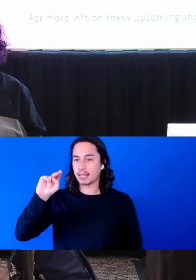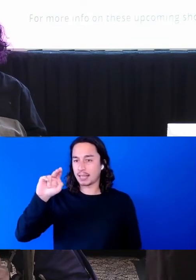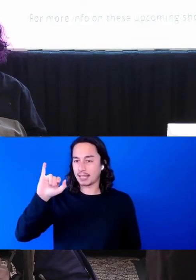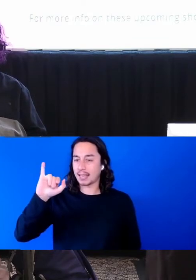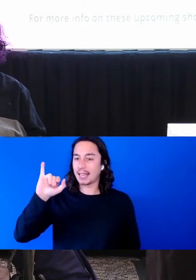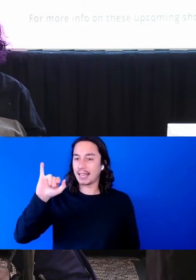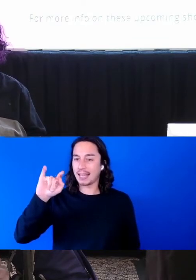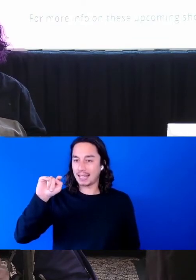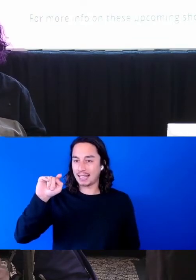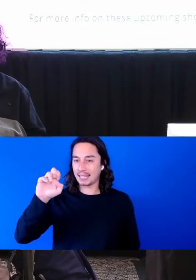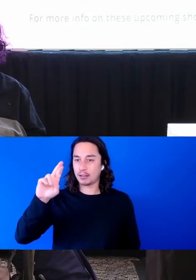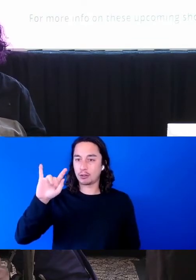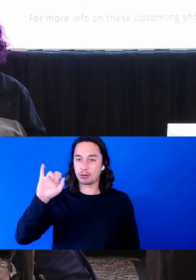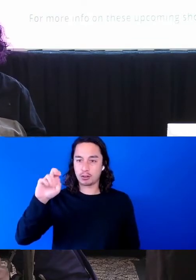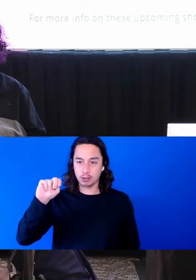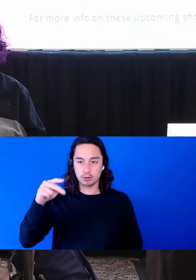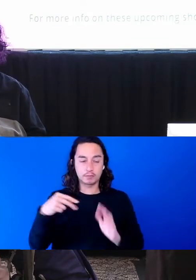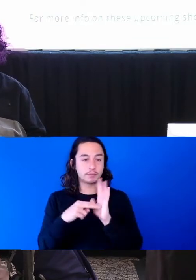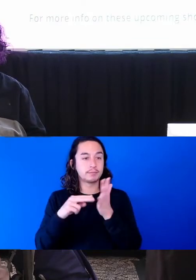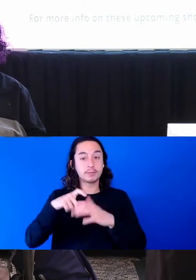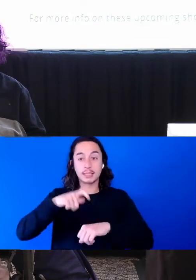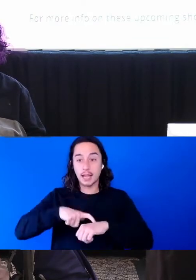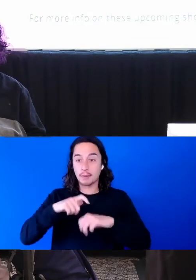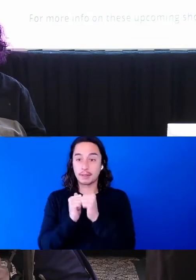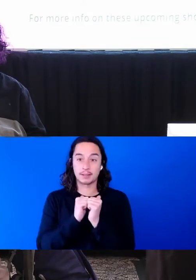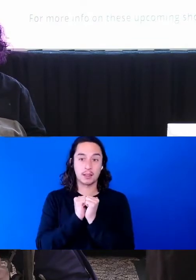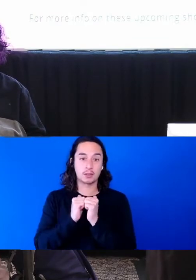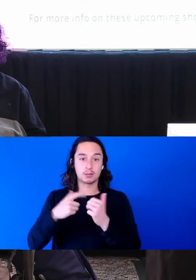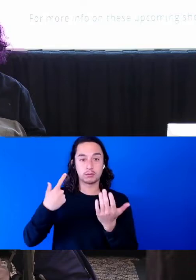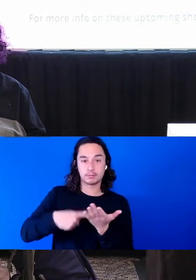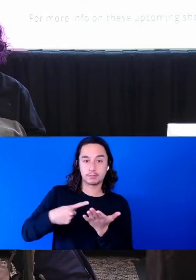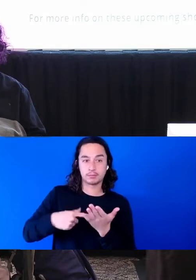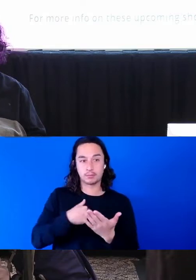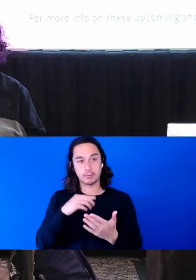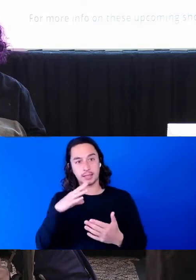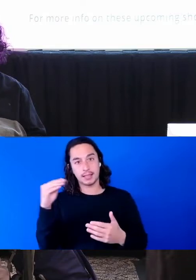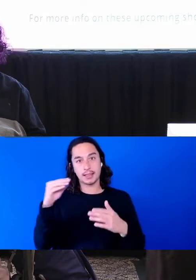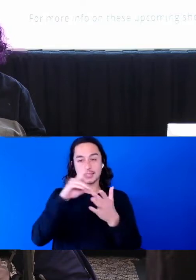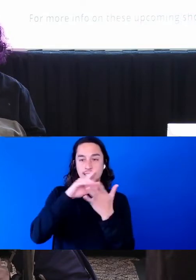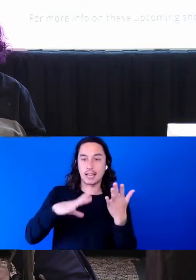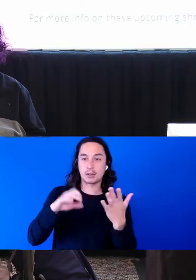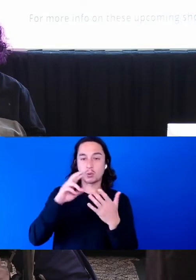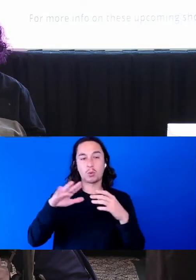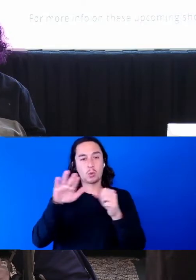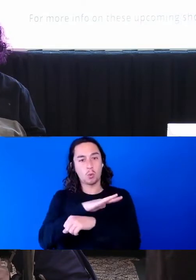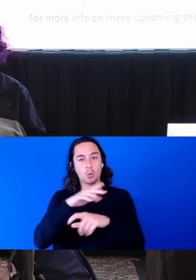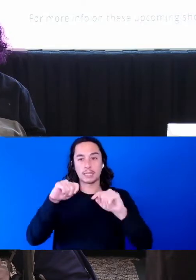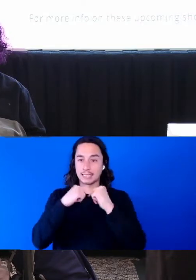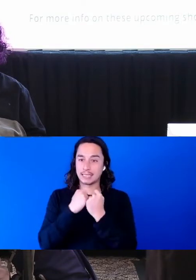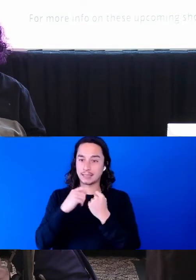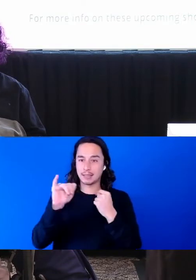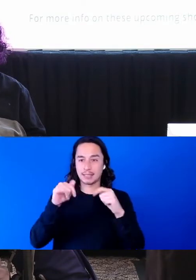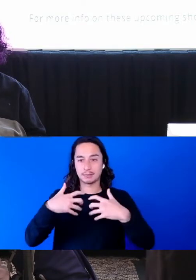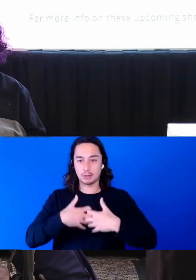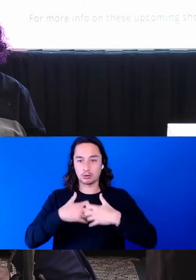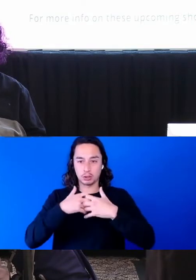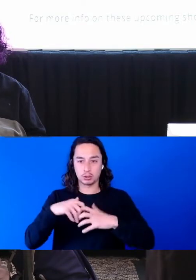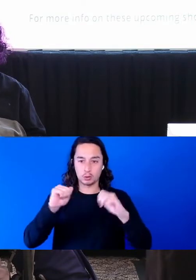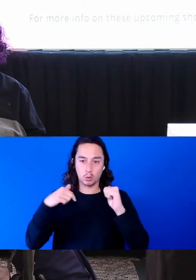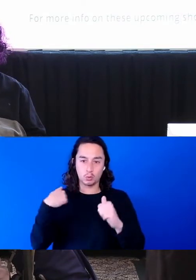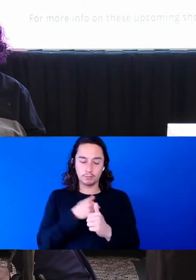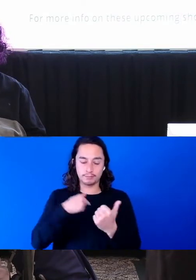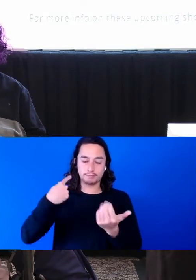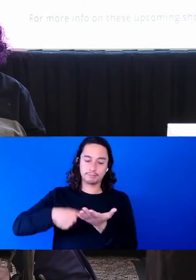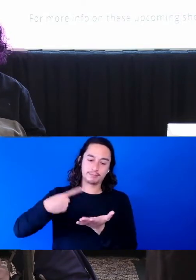be together and talking, whether that's just me and a designer or the whole team in these like machine shows, like really kind of discussing